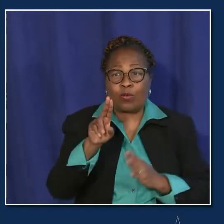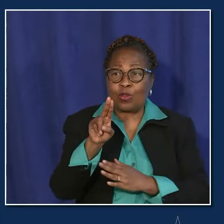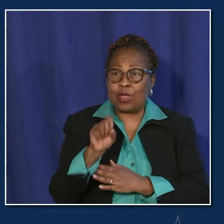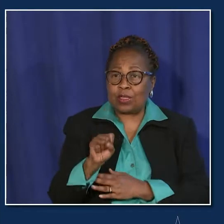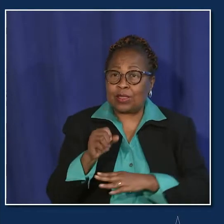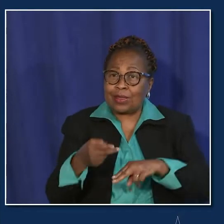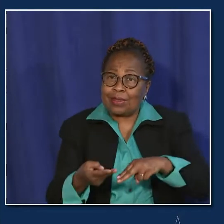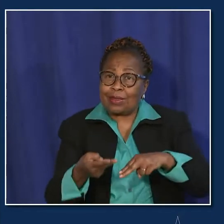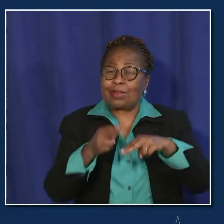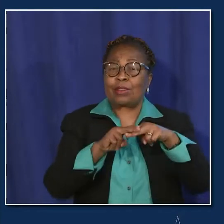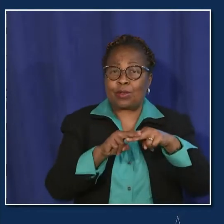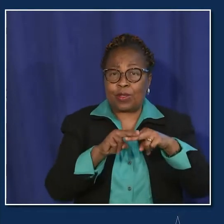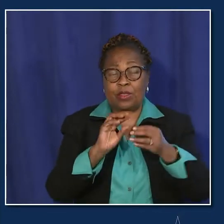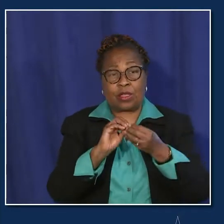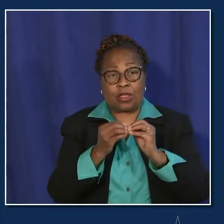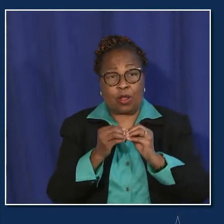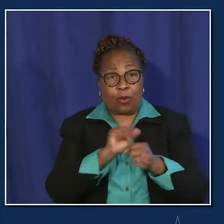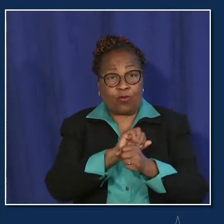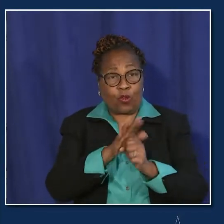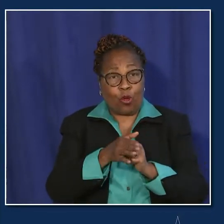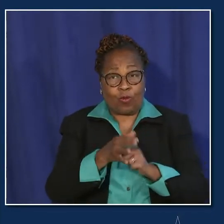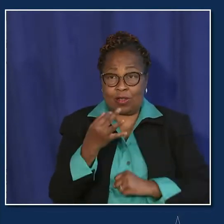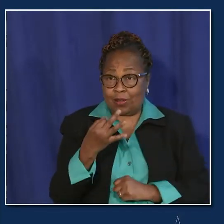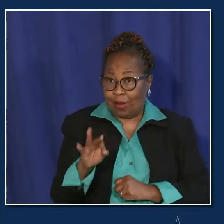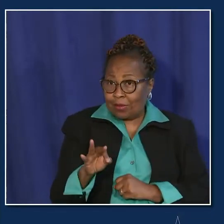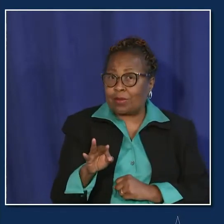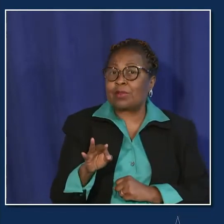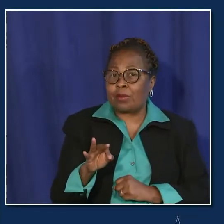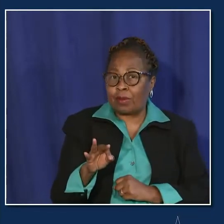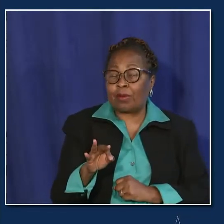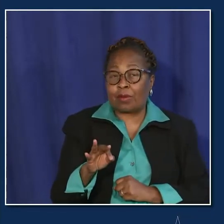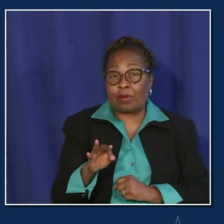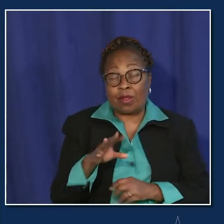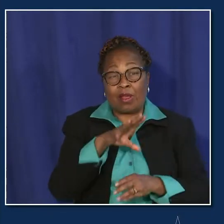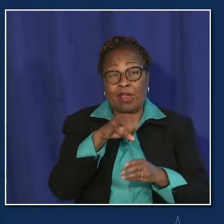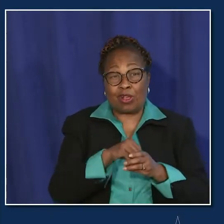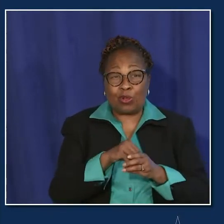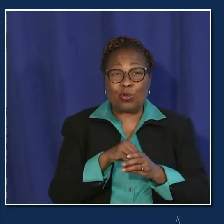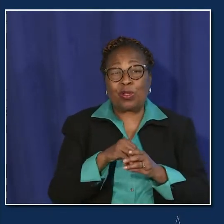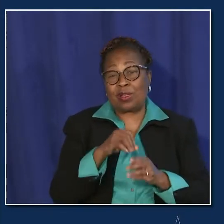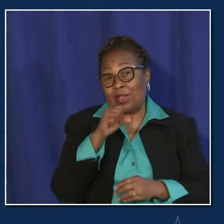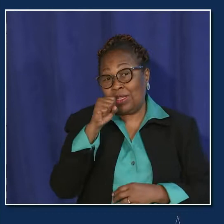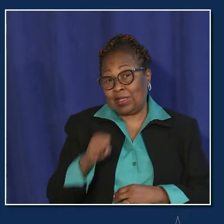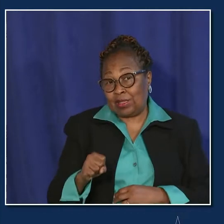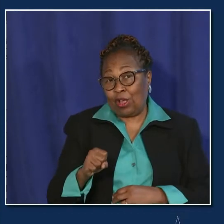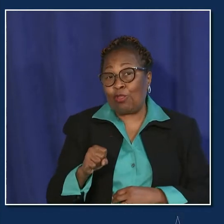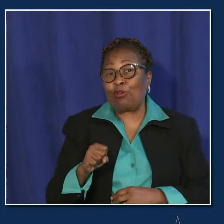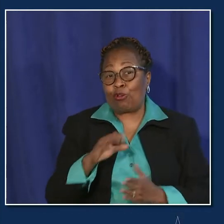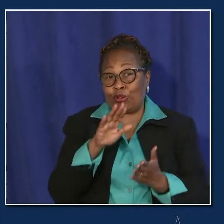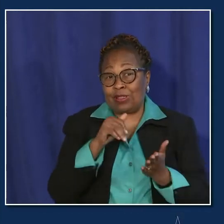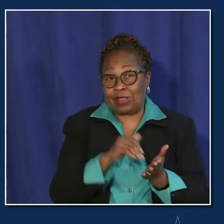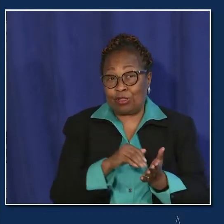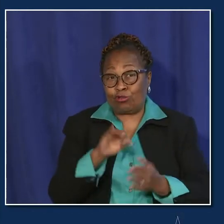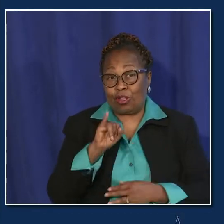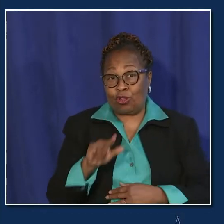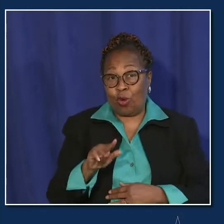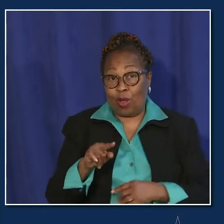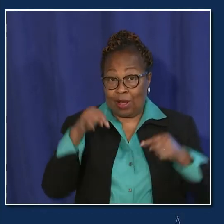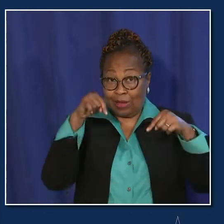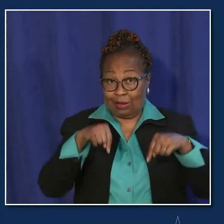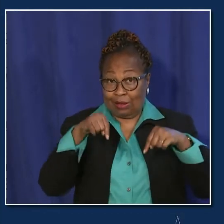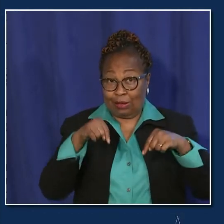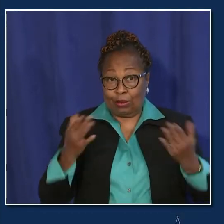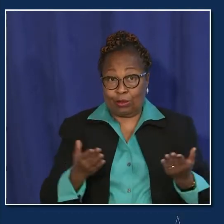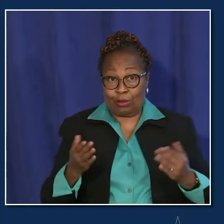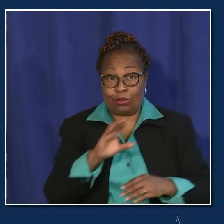an increase in the number of COVID-19 cases, including in parts of central and southern Illinois and right here in Chicago. In